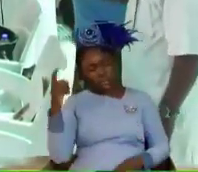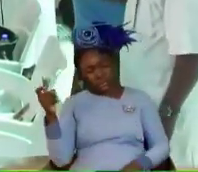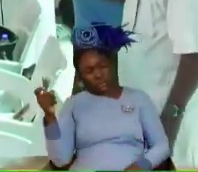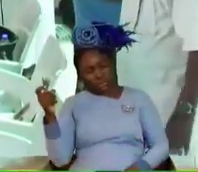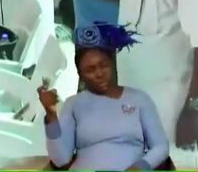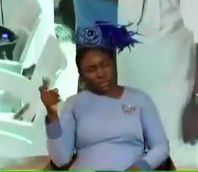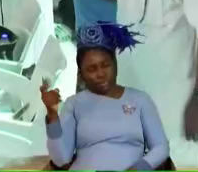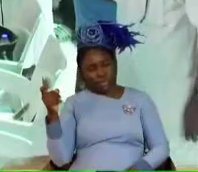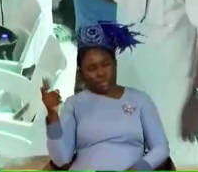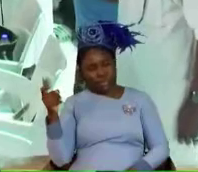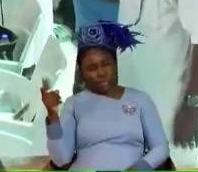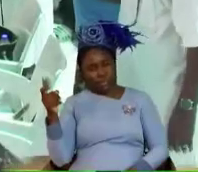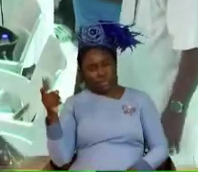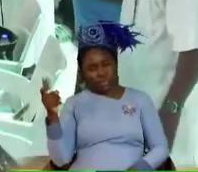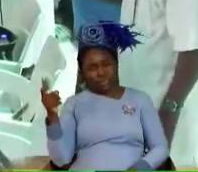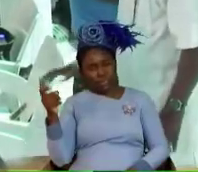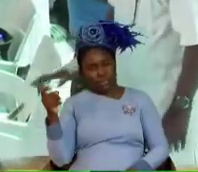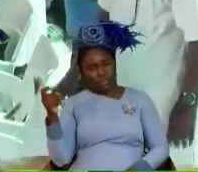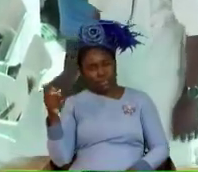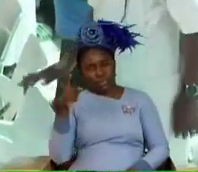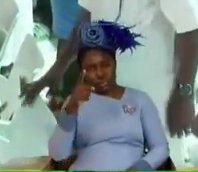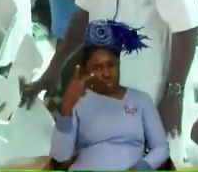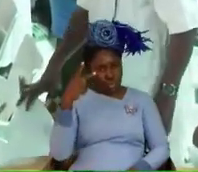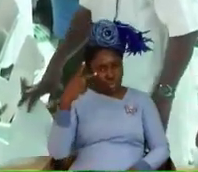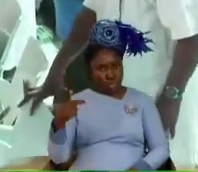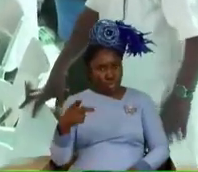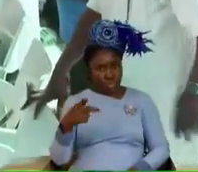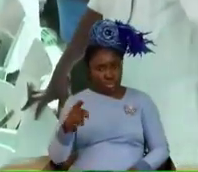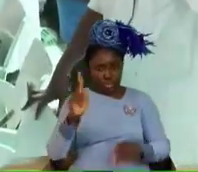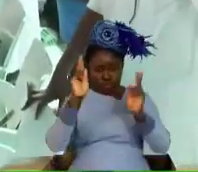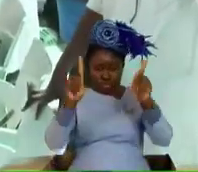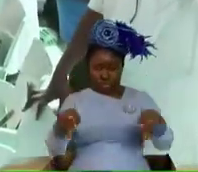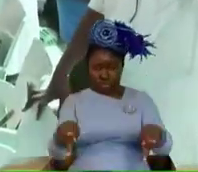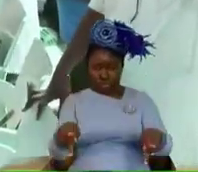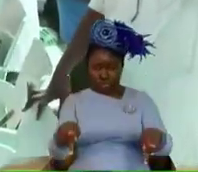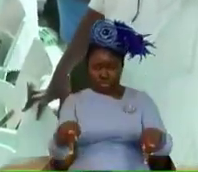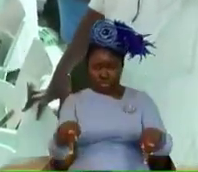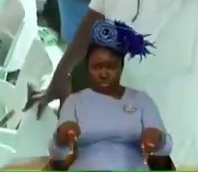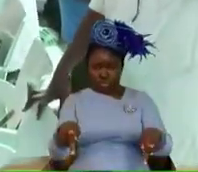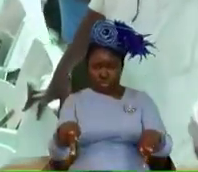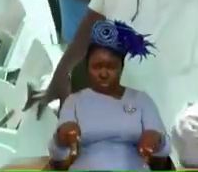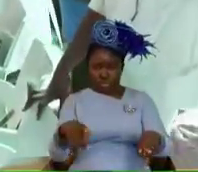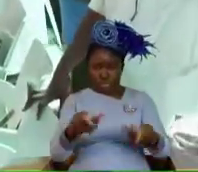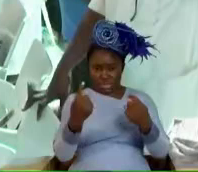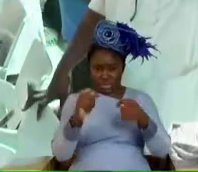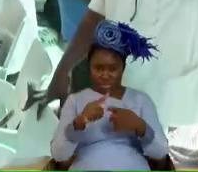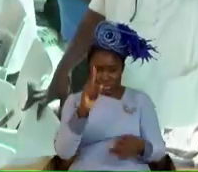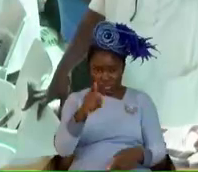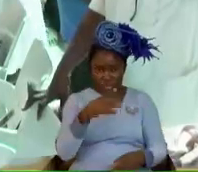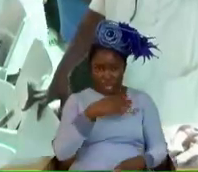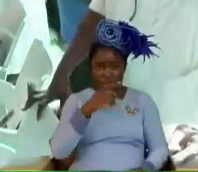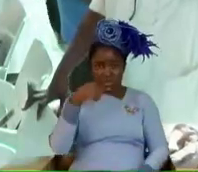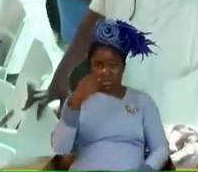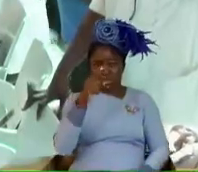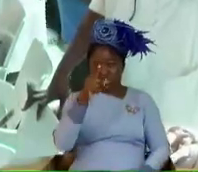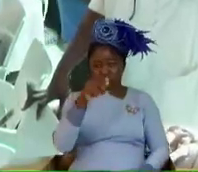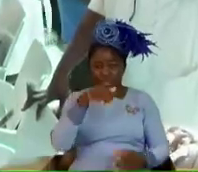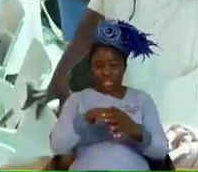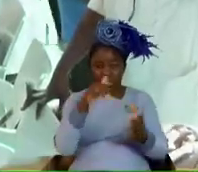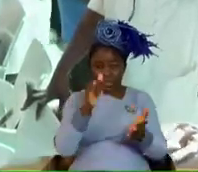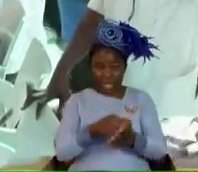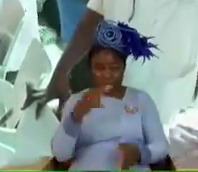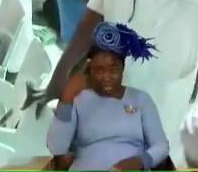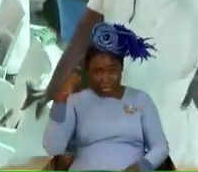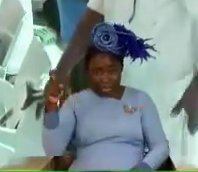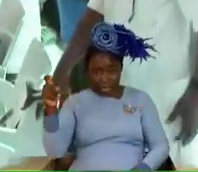Elala, a personality came to you. Eda kan to yin wa and told you point blank in that dream. O si so fun